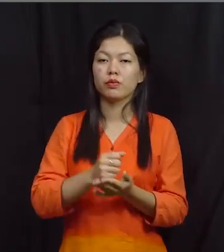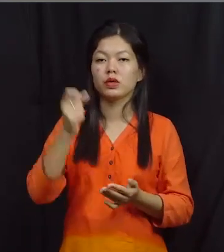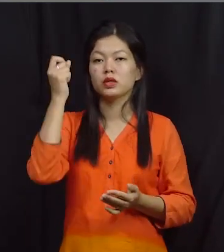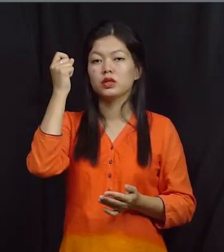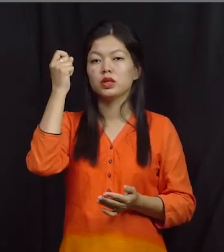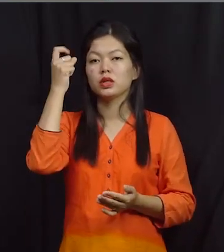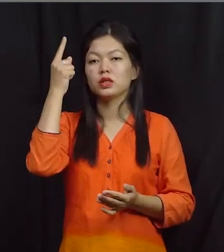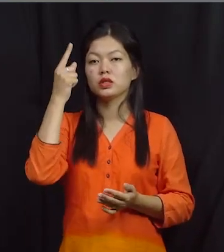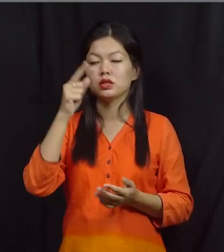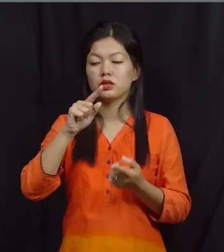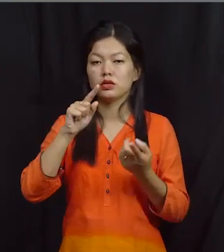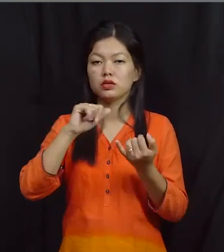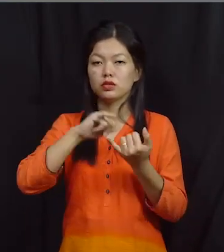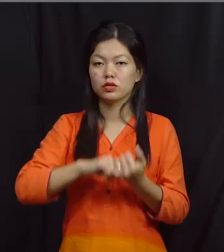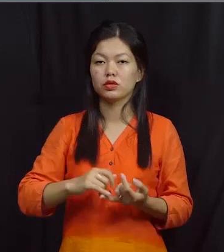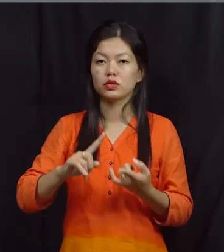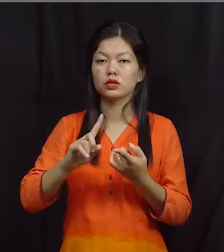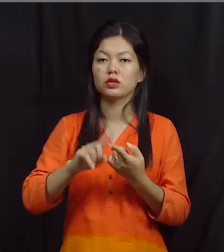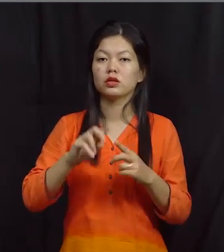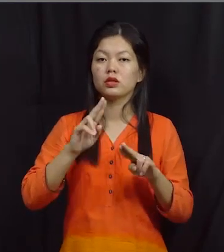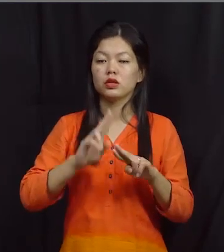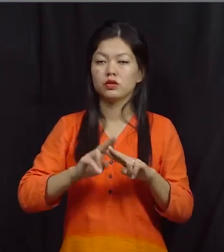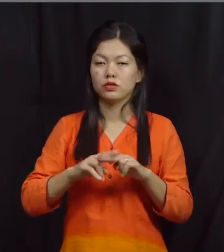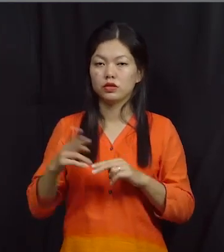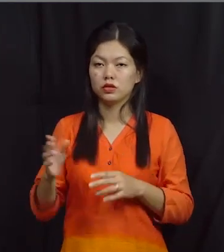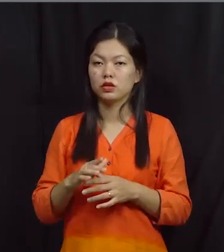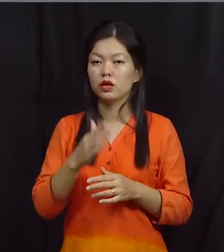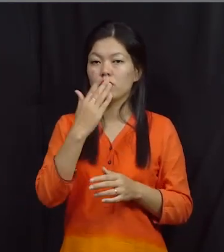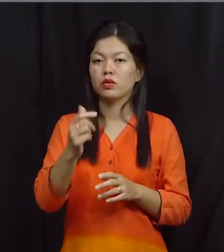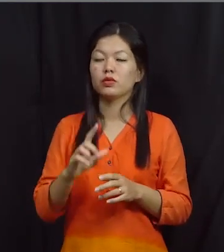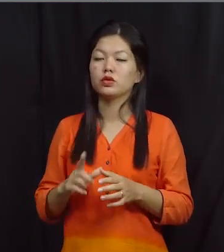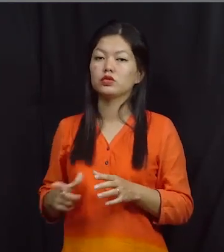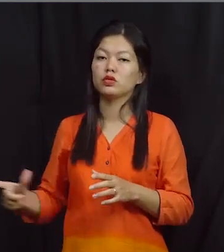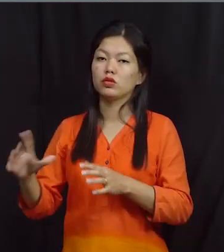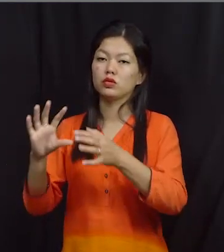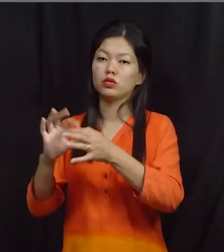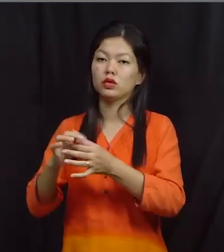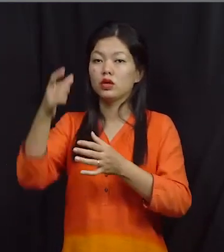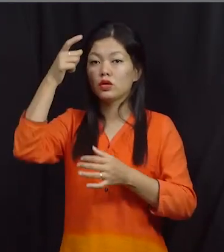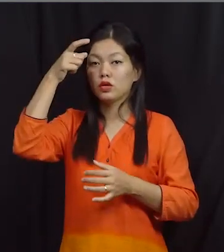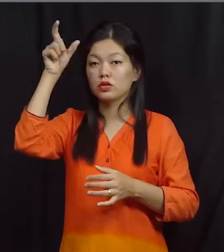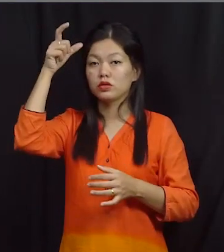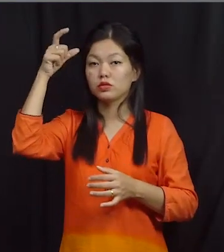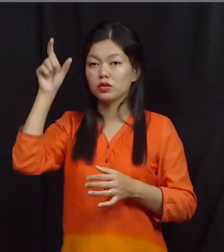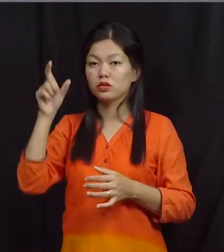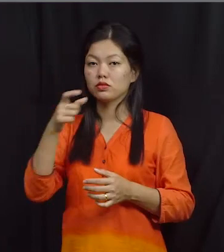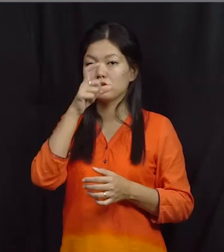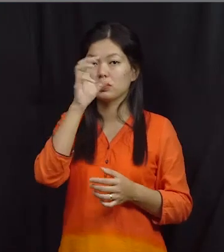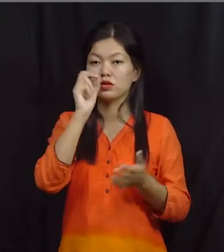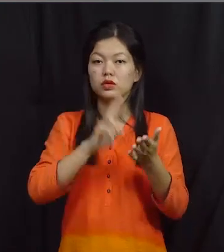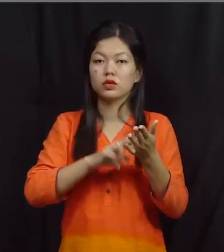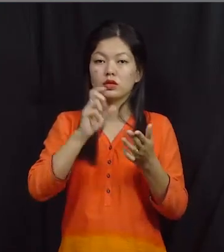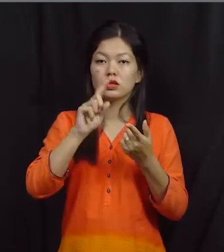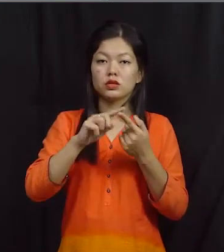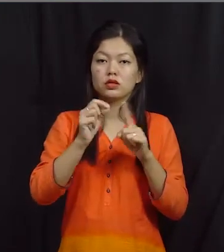social efficiency, then all the other things will be related with this concept. Okay, now for vocational efficiency